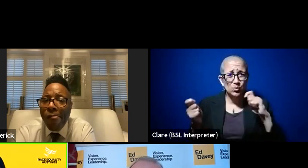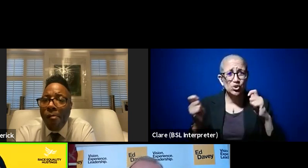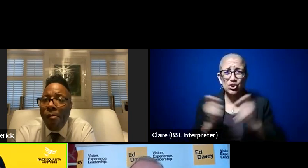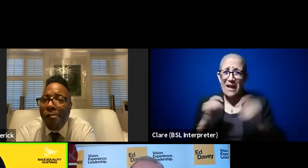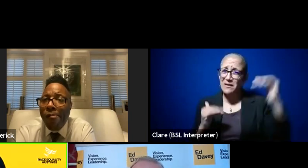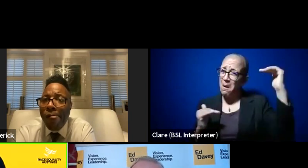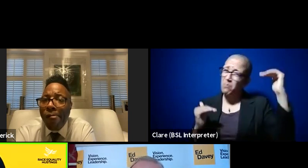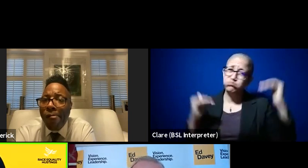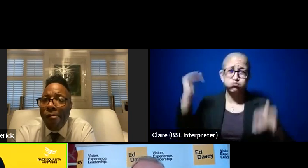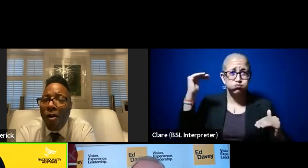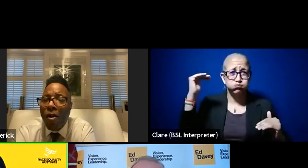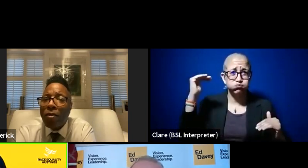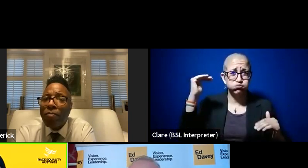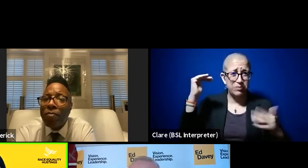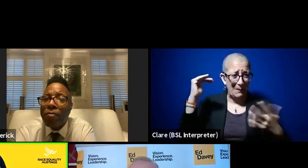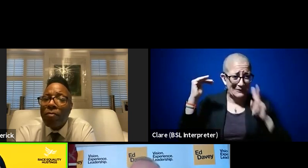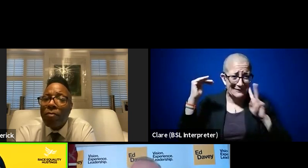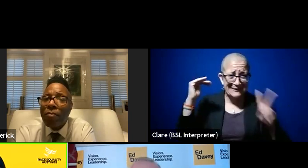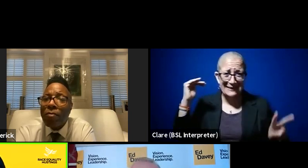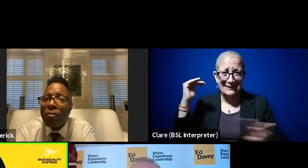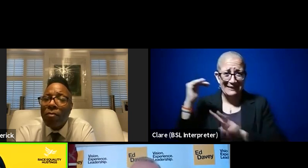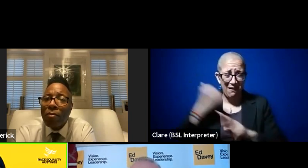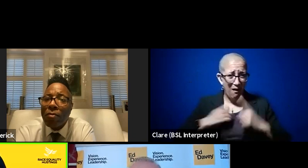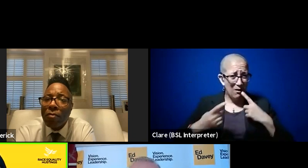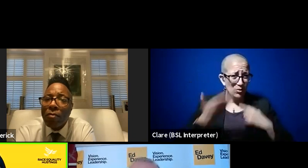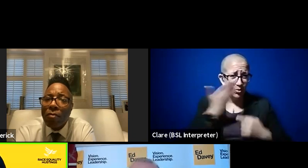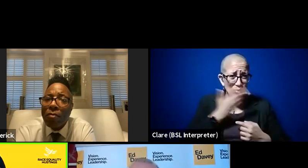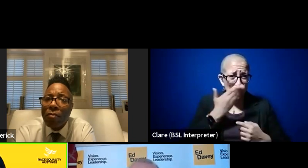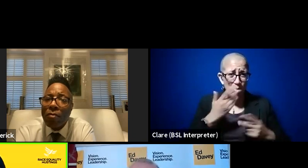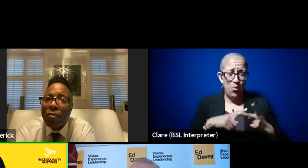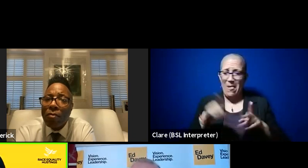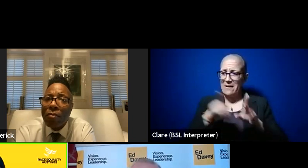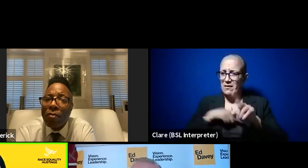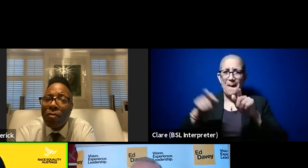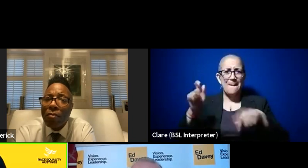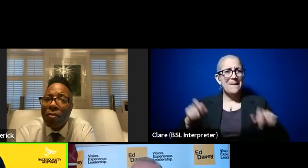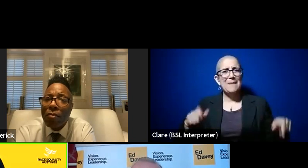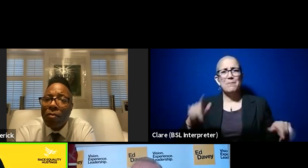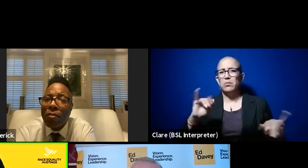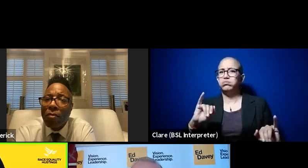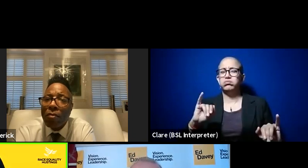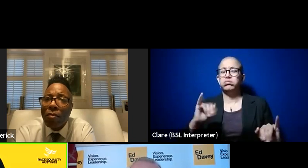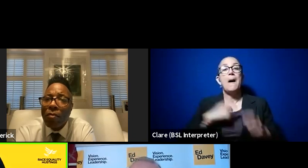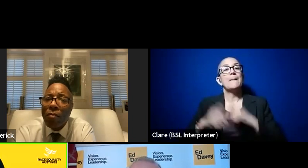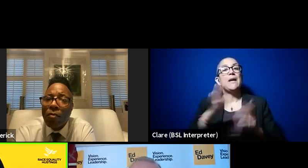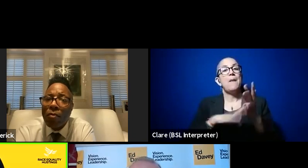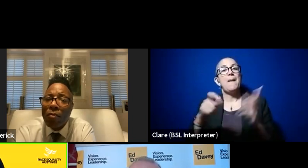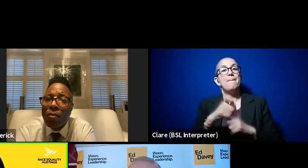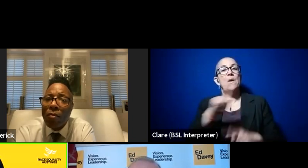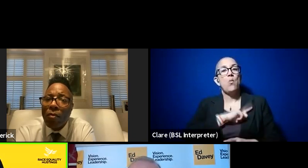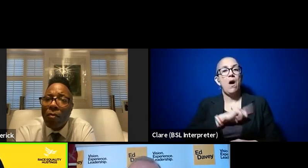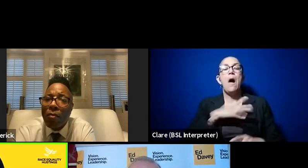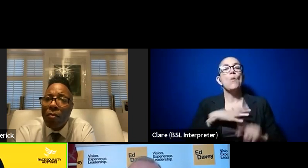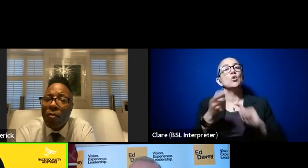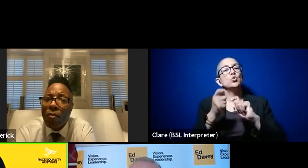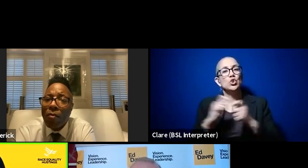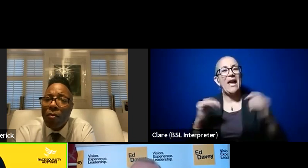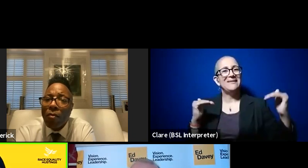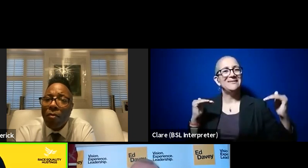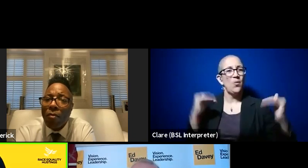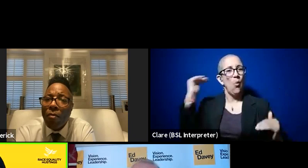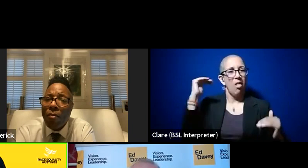inequalities that I saw in our schools and among our young people. And I became an MP because I wanted to change that inequality that I saw